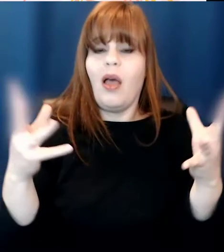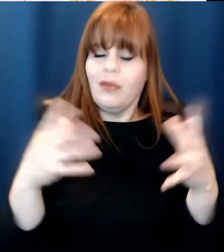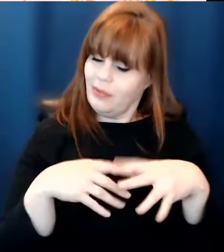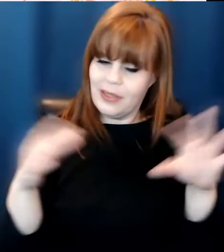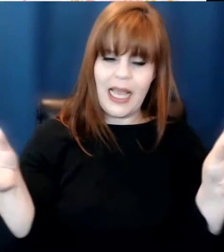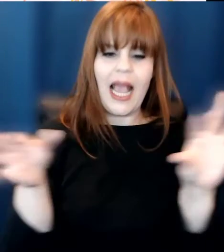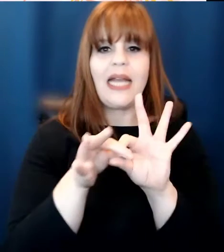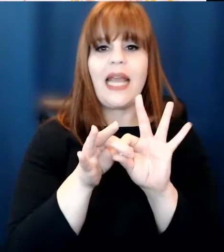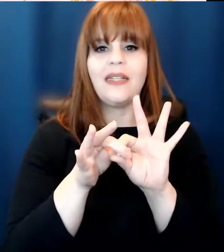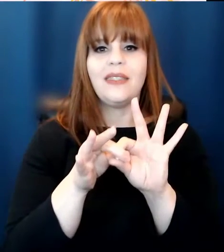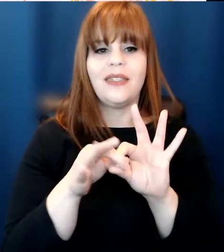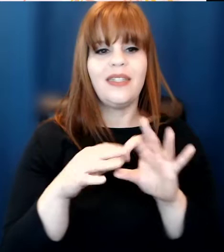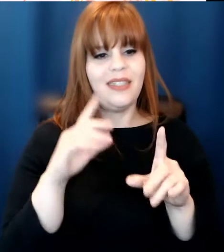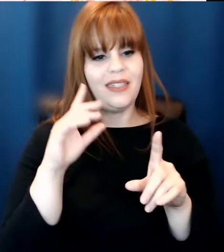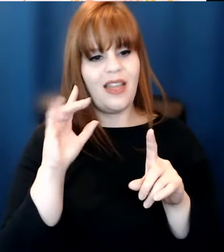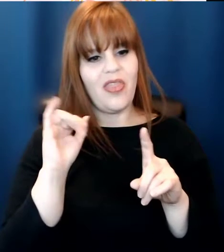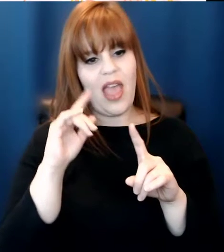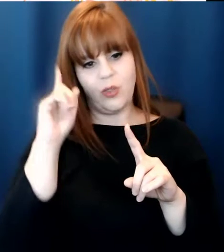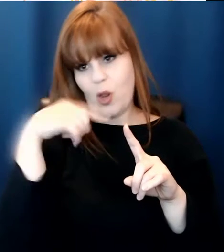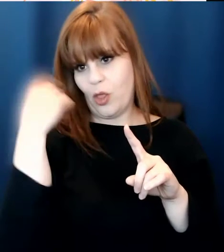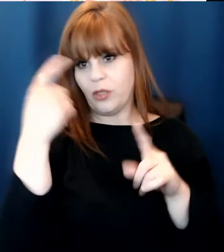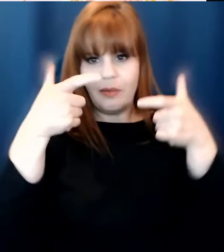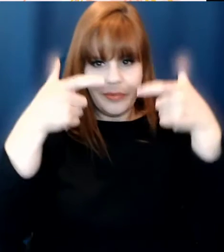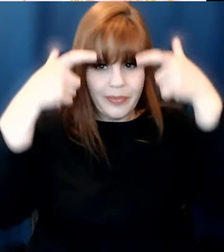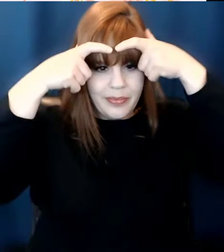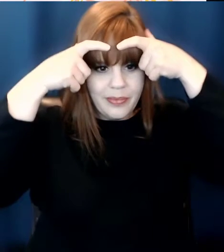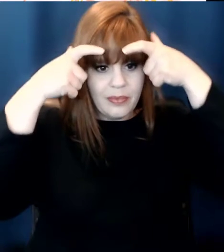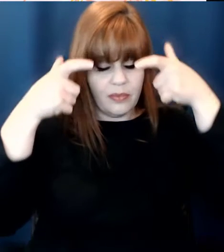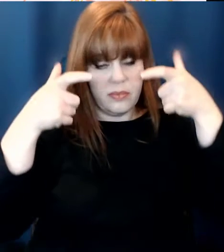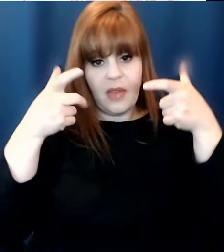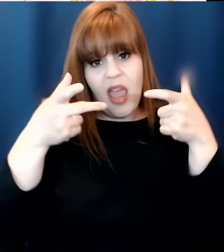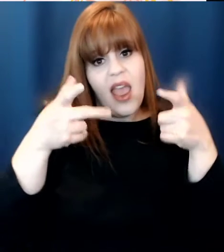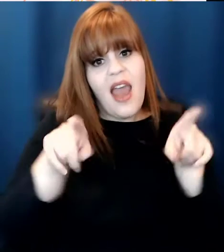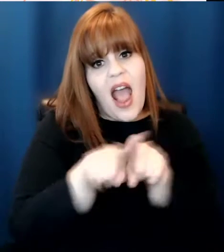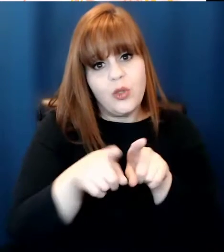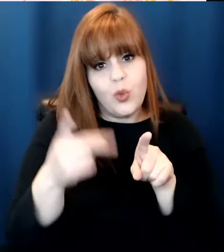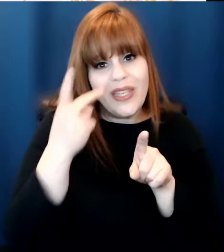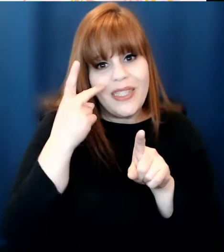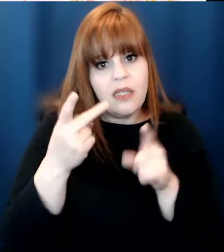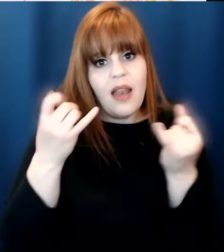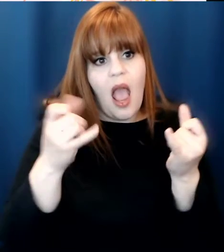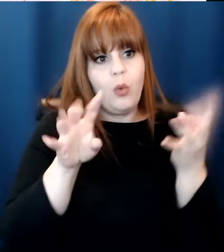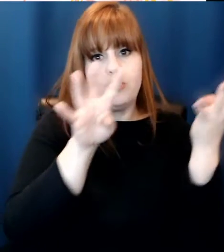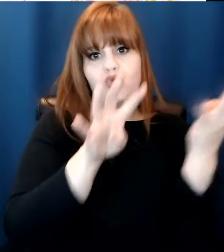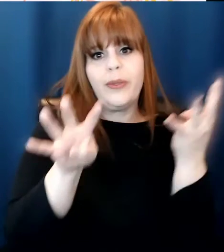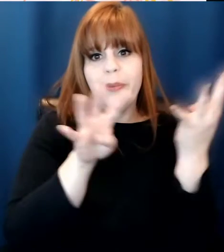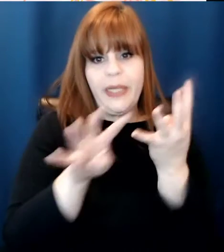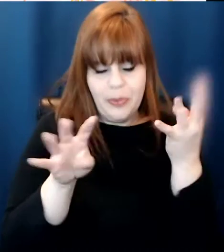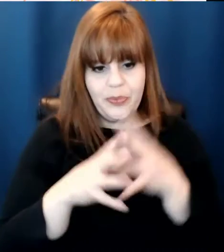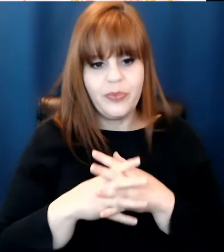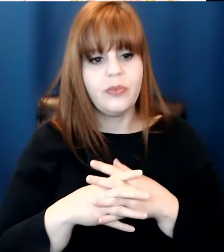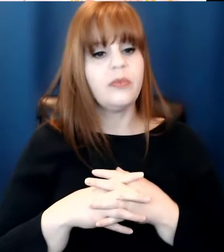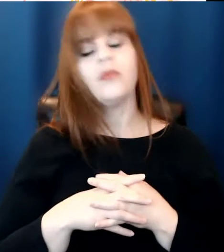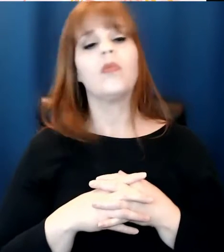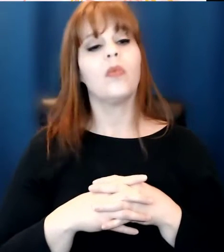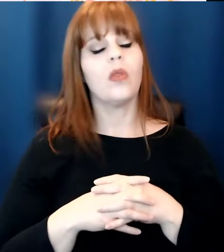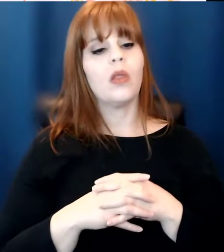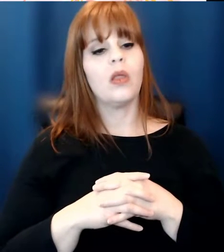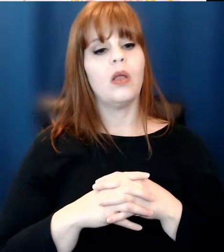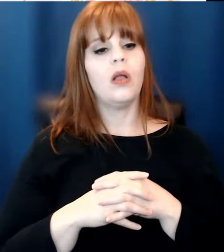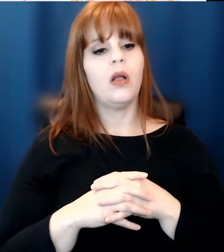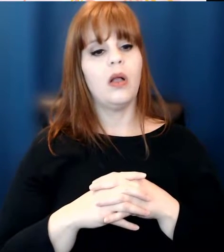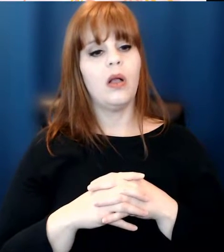and that's what it looks like. As you can see, it's streaming. So now what we'll do